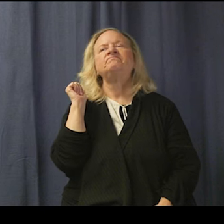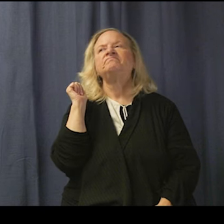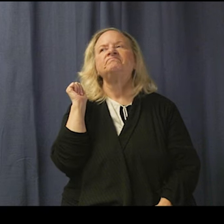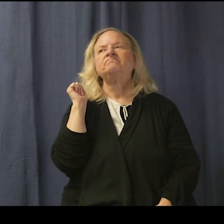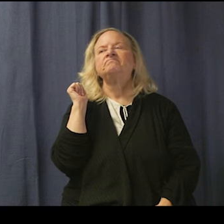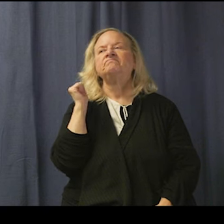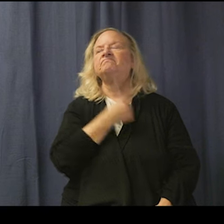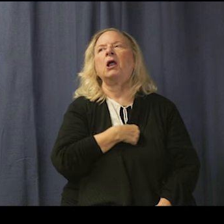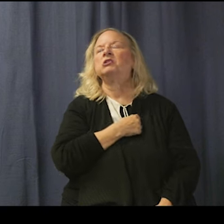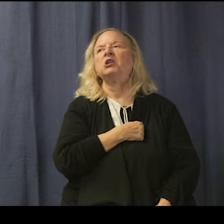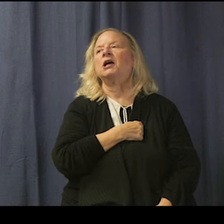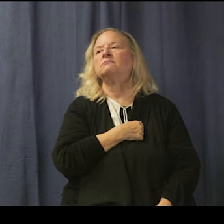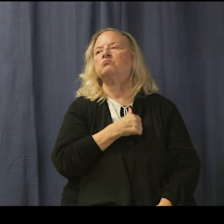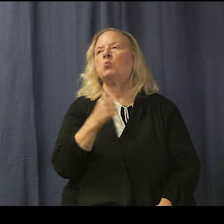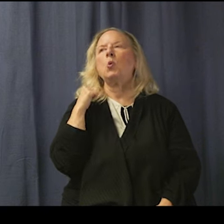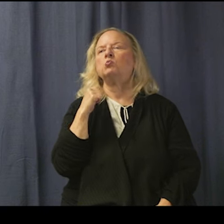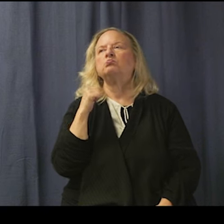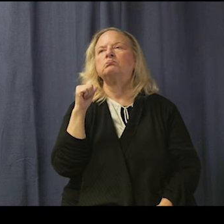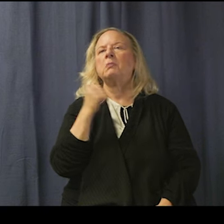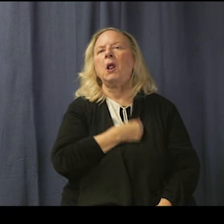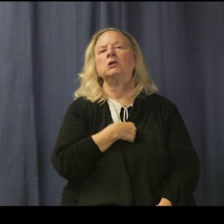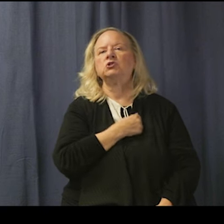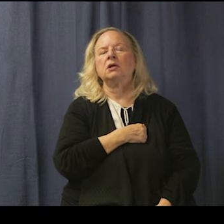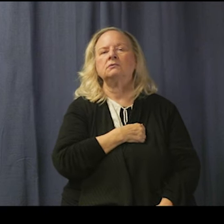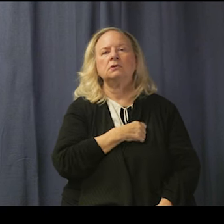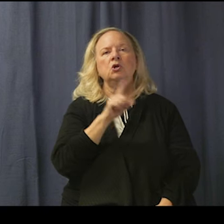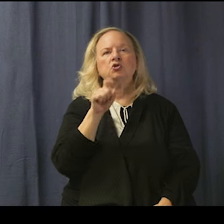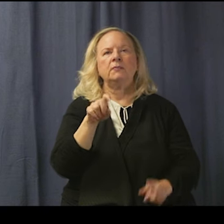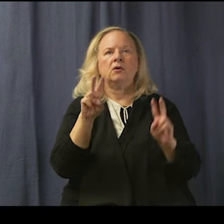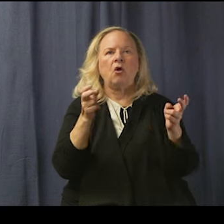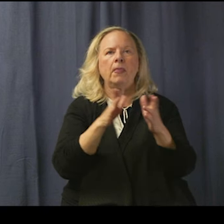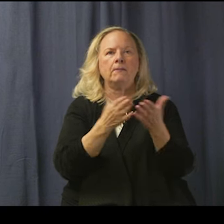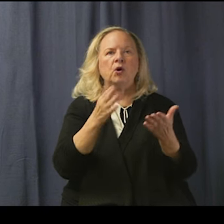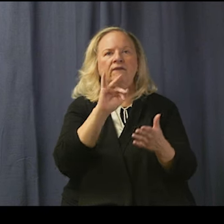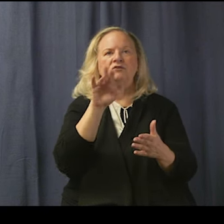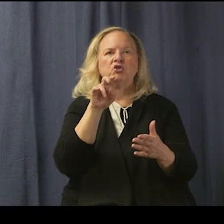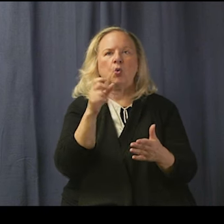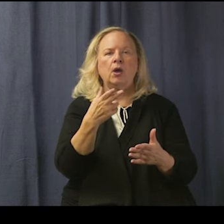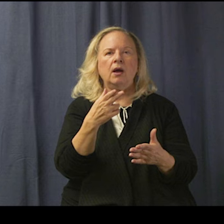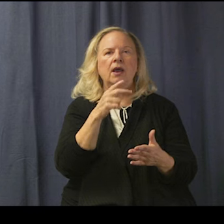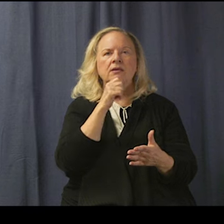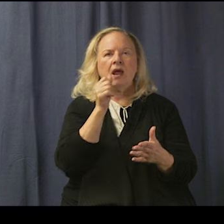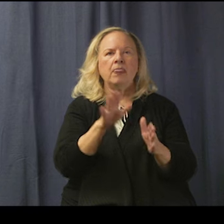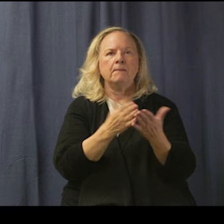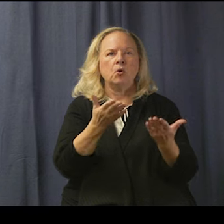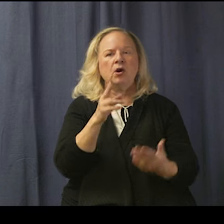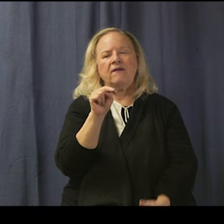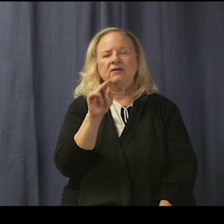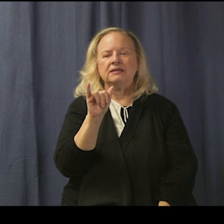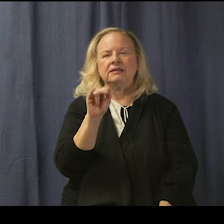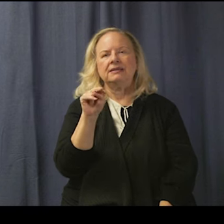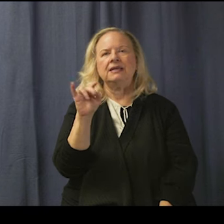Nor does he apologize. You're going to see this. It should be called the book of Jonah, not the book of